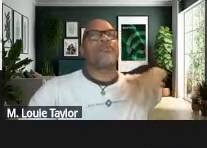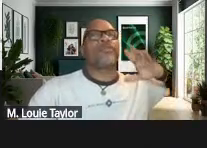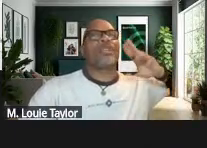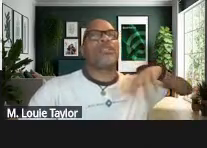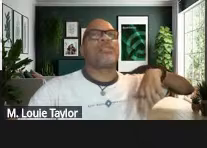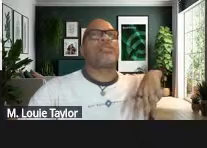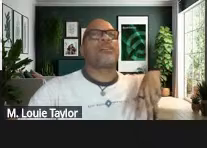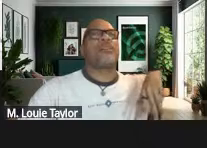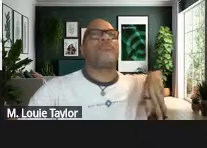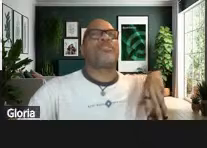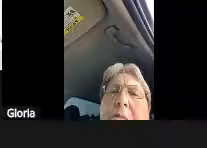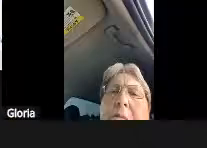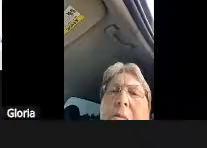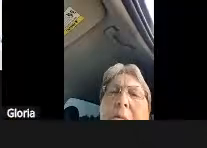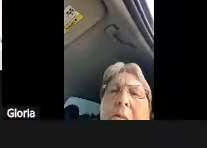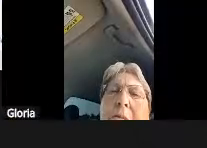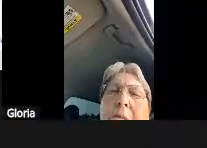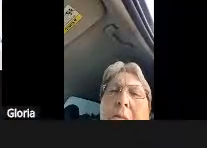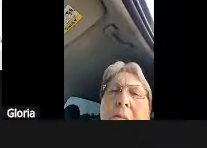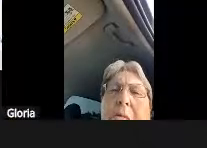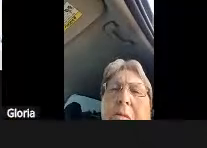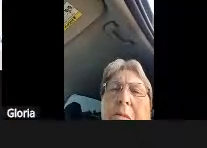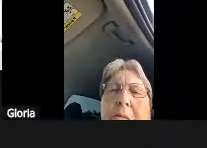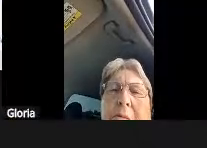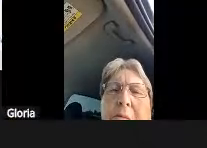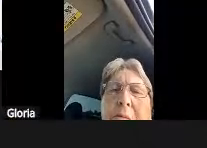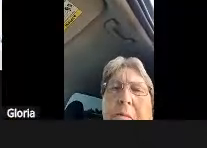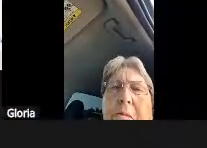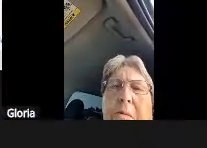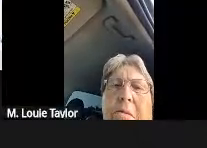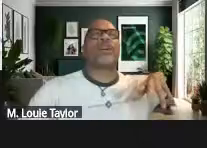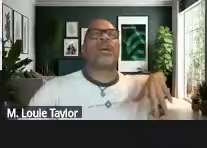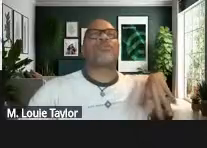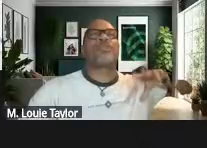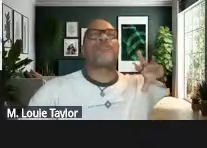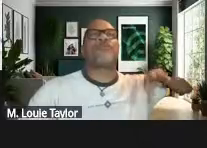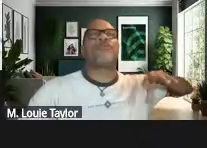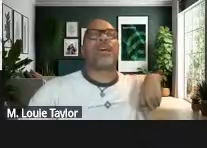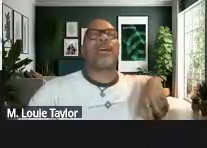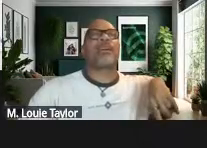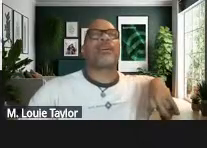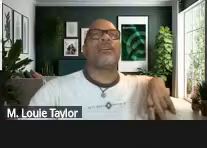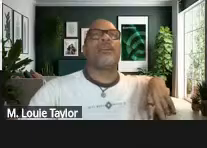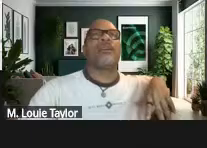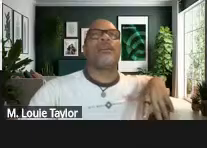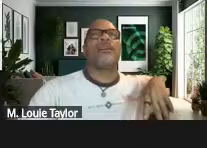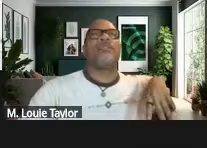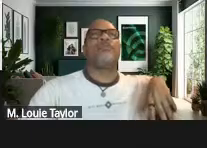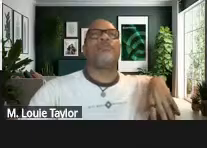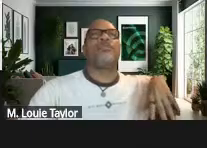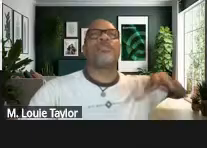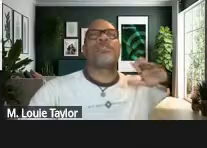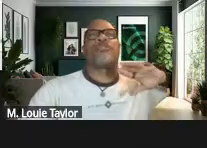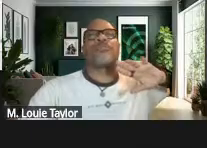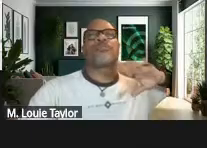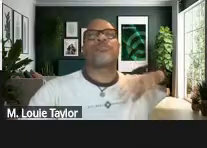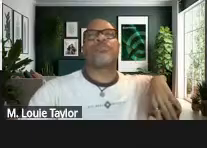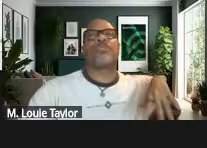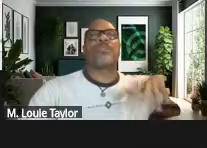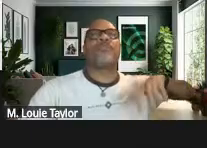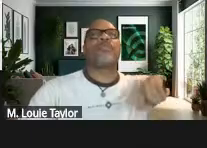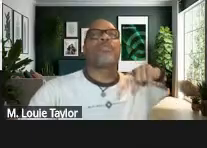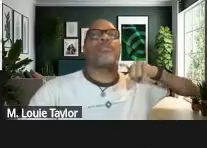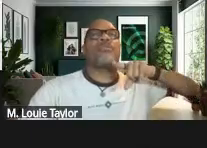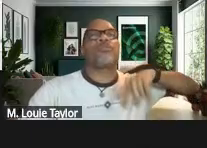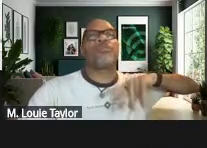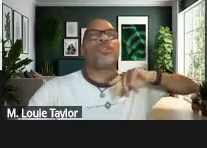retails for this. Most people see the best results in 90 days. Most popular option is the 4-pack. You can adjust your subscription